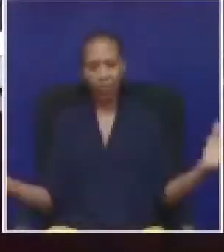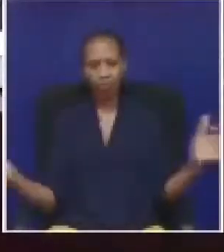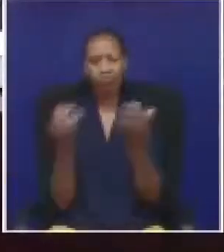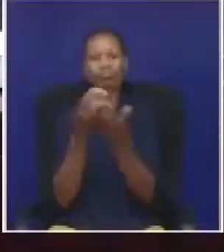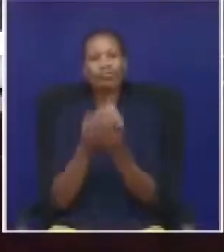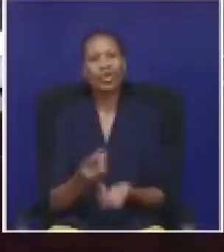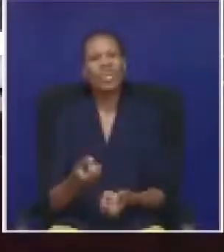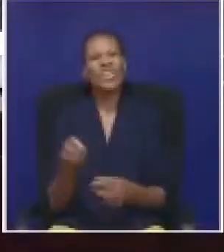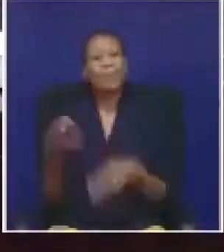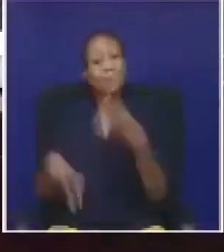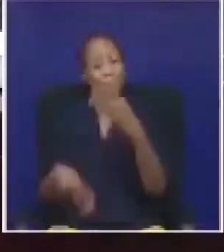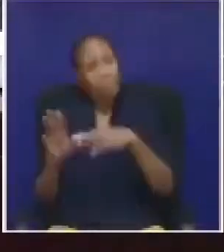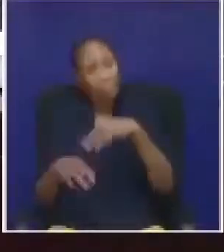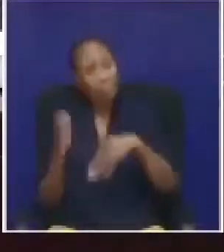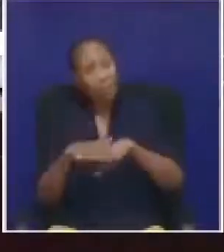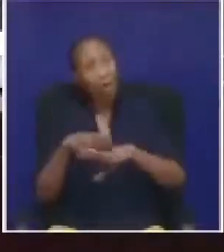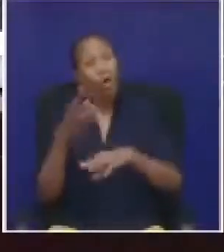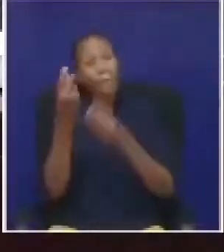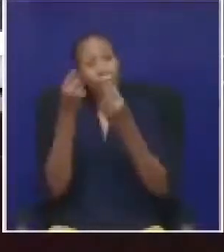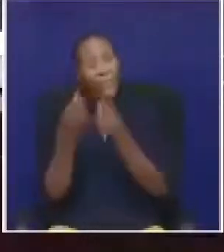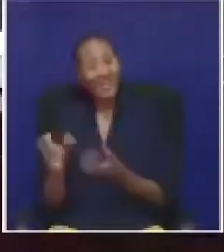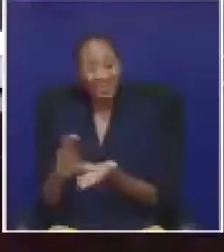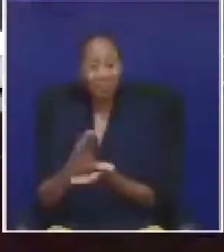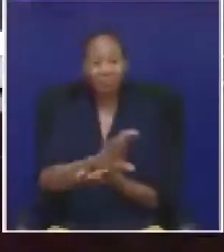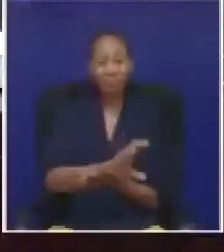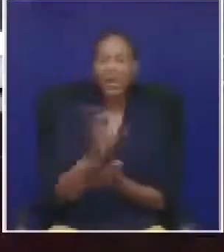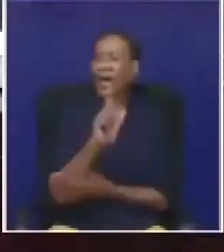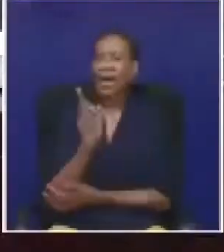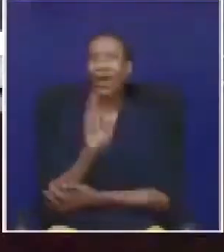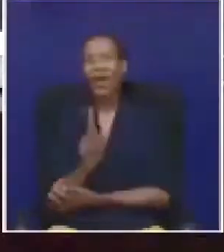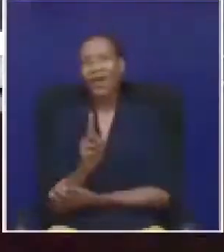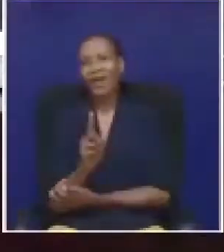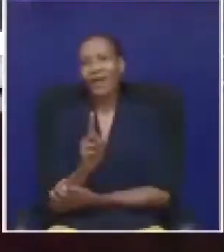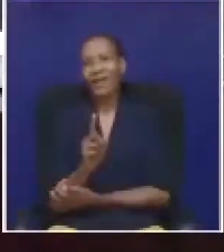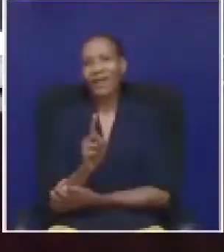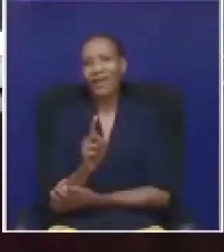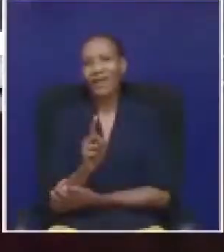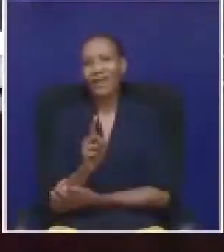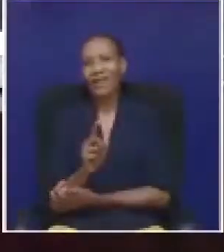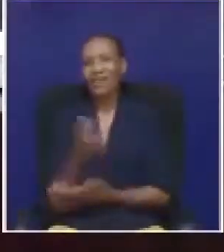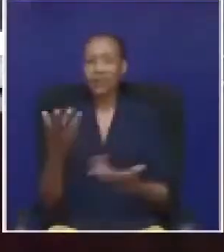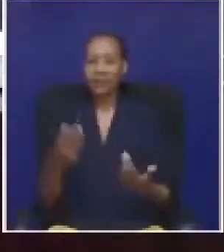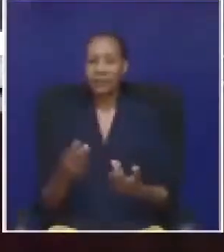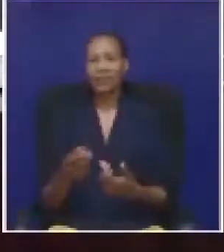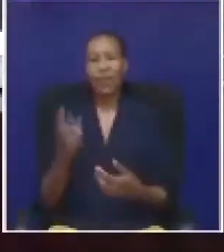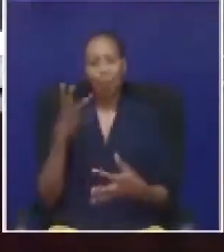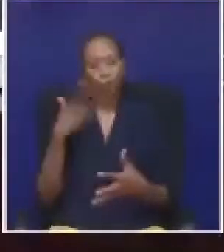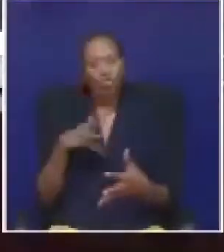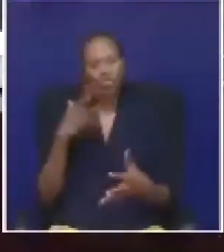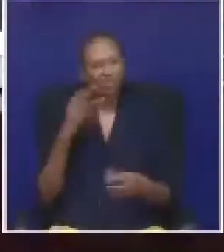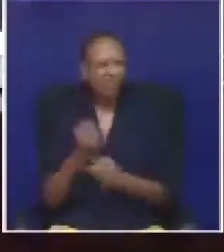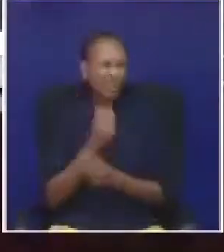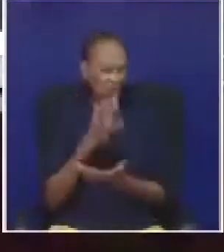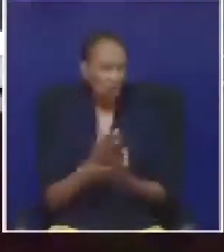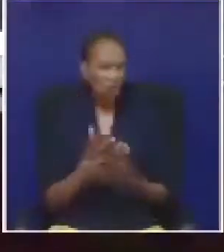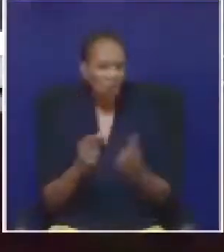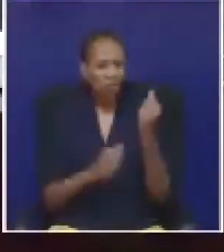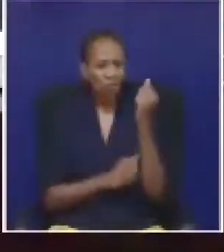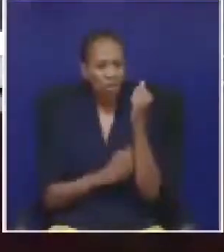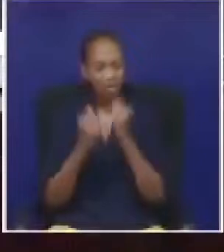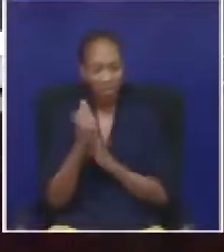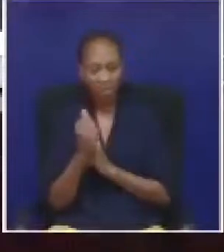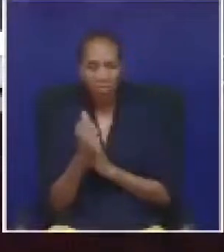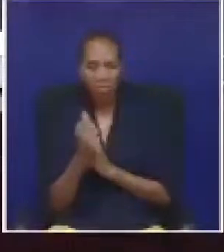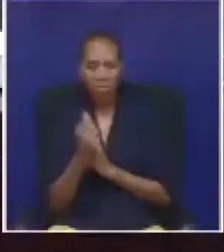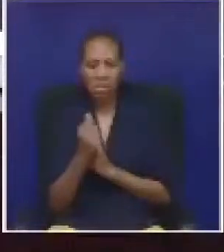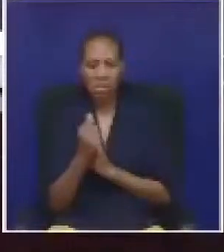new money to finance the one plan. You are just realigning the budget